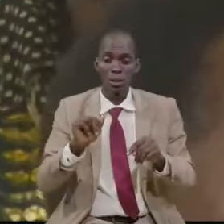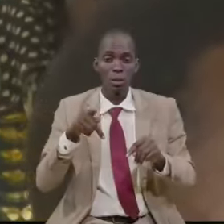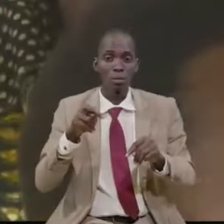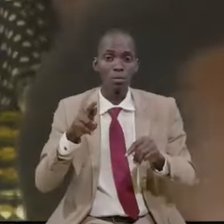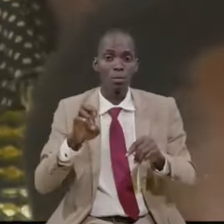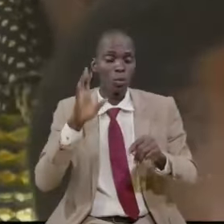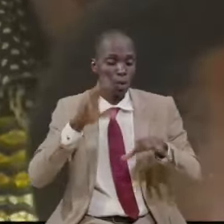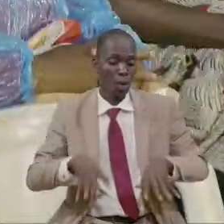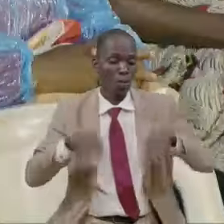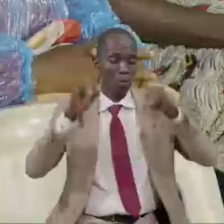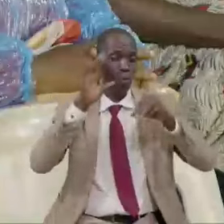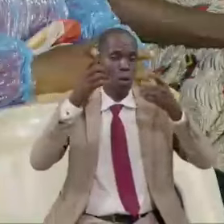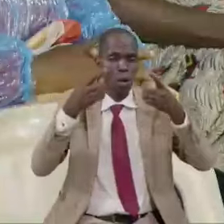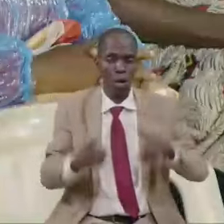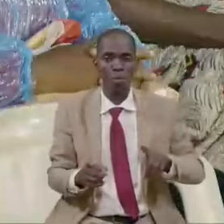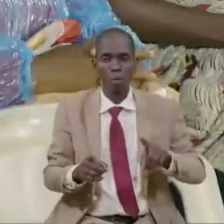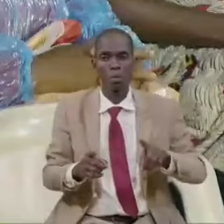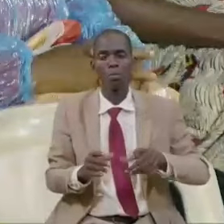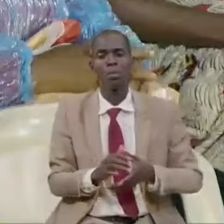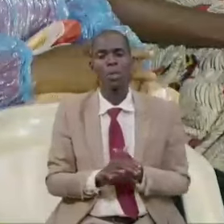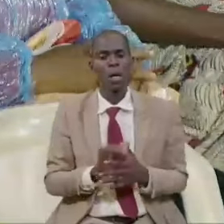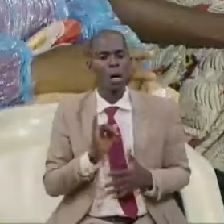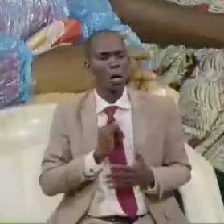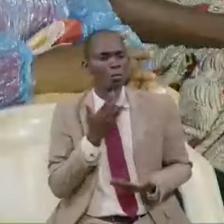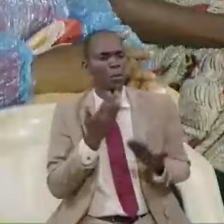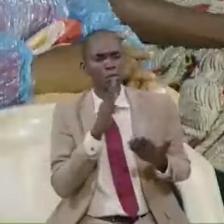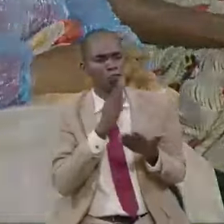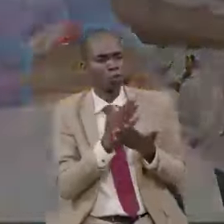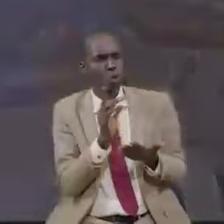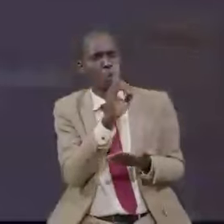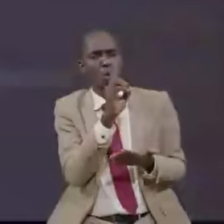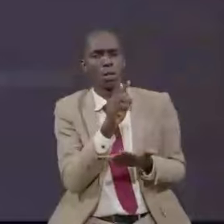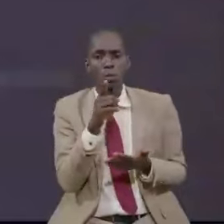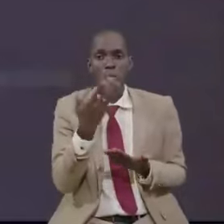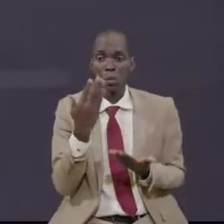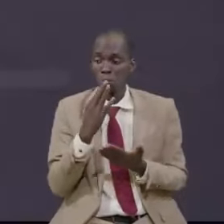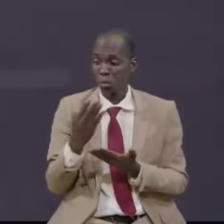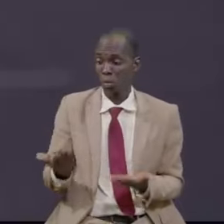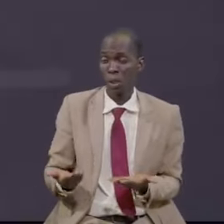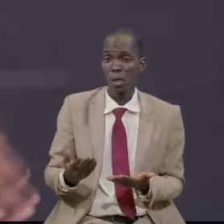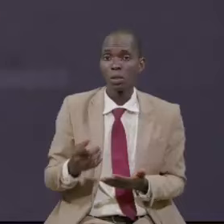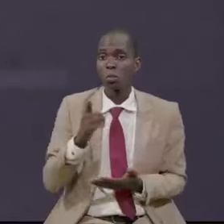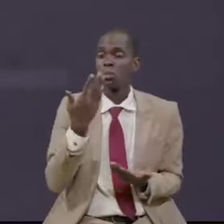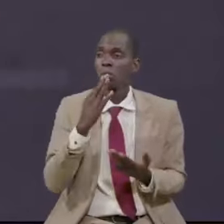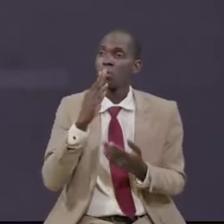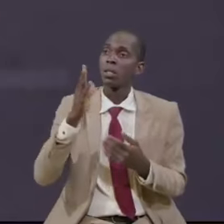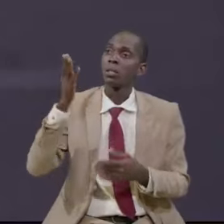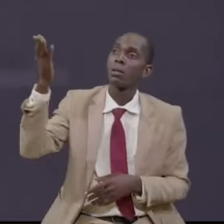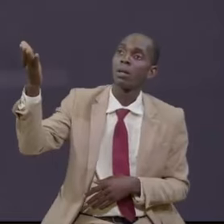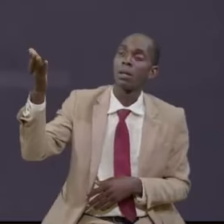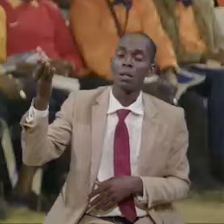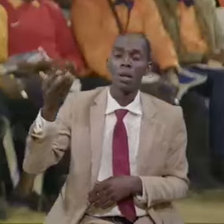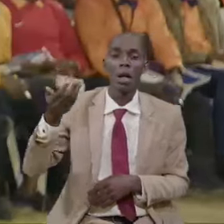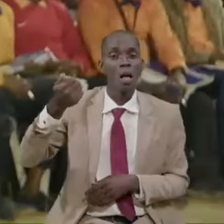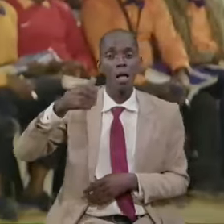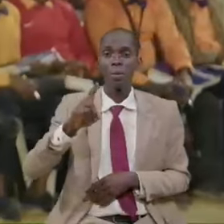I may be somewhere, you may be here, you may be there, the Lord will